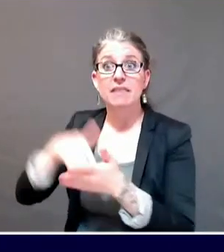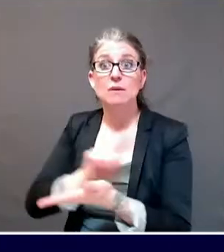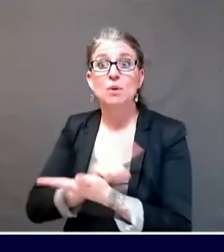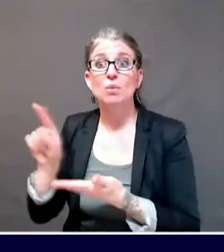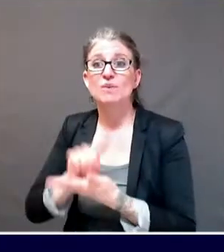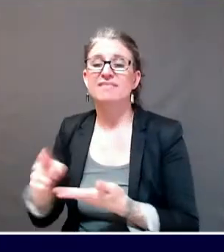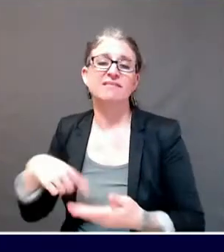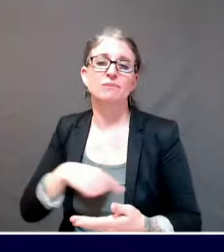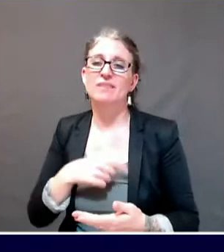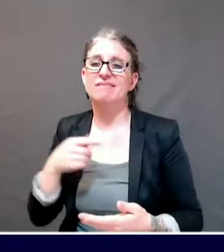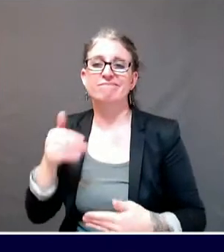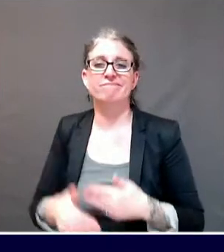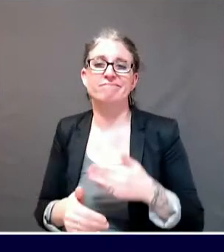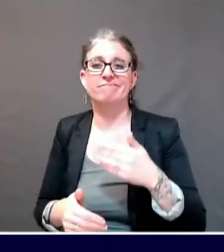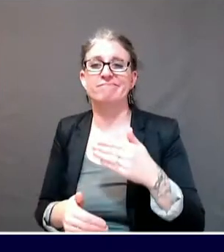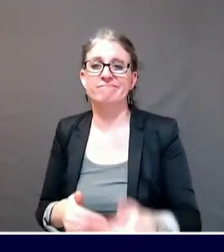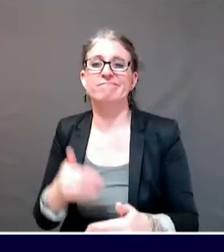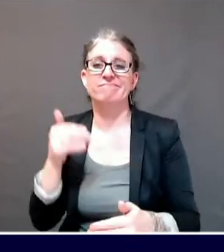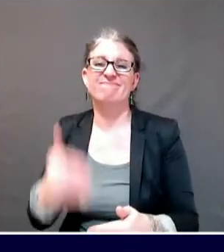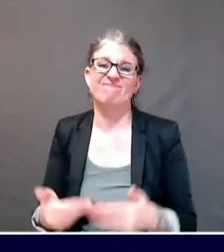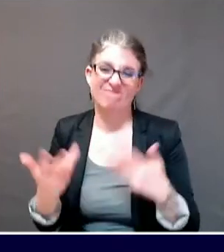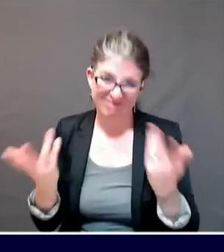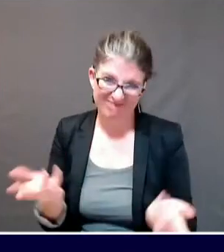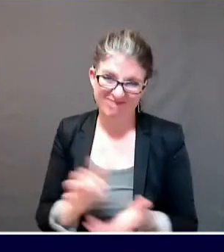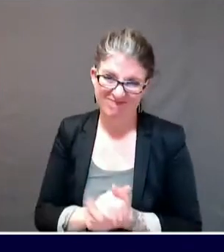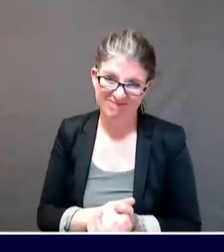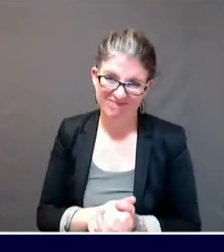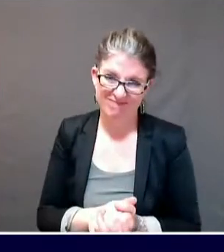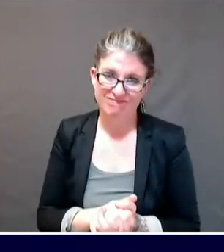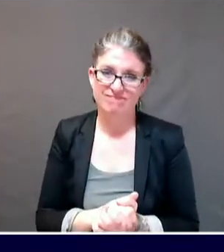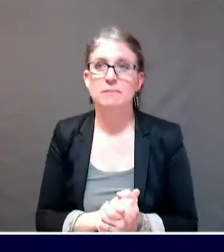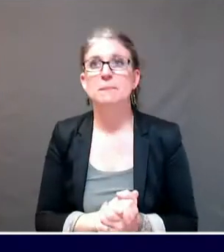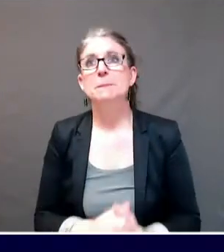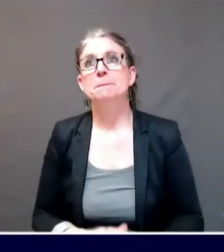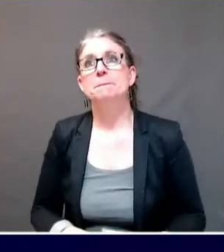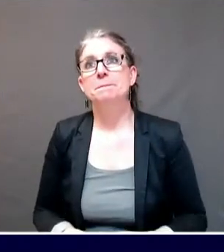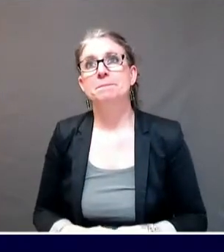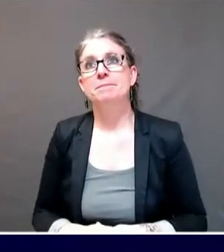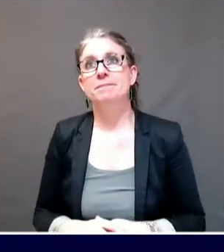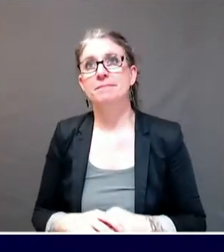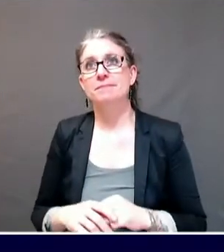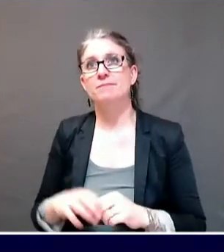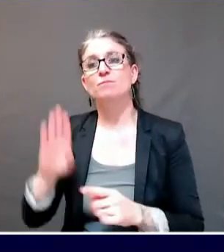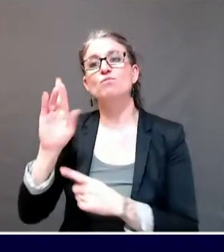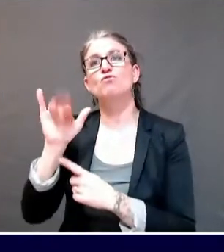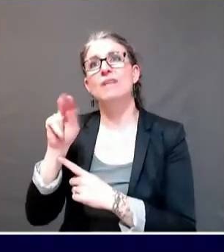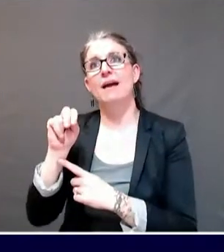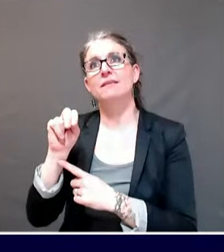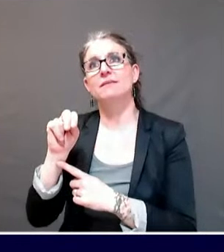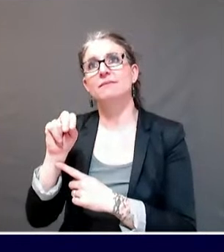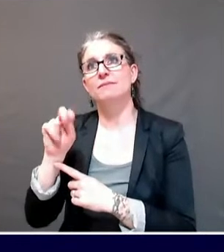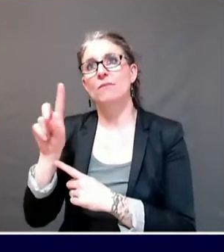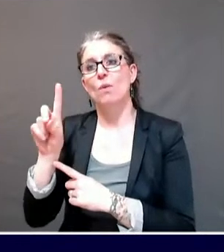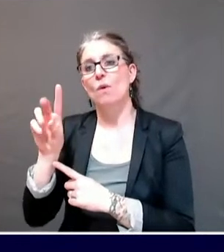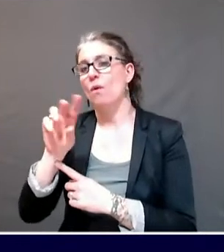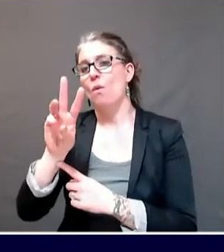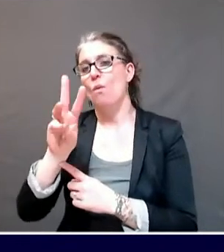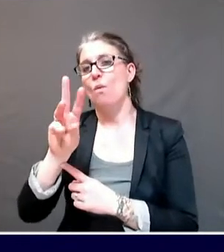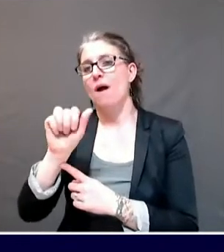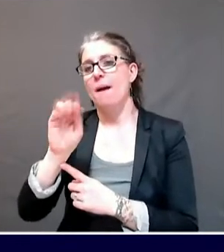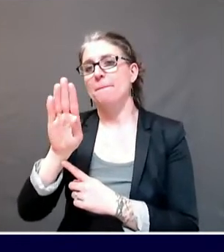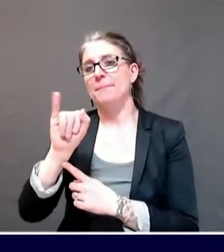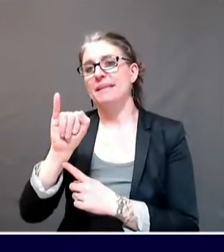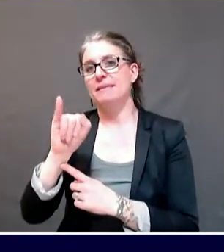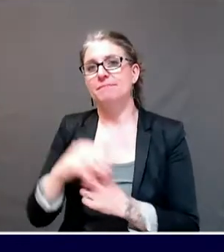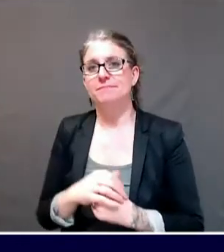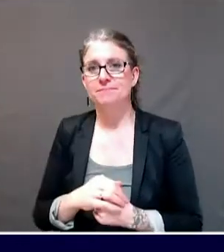I'm going to turn next to Brian Sullivan at WABI. Thanks, Dr. Shah. Just a couple of asking for a couple updates